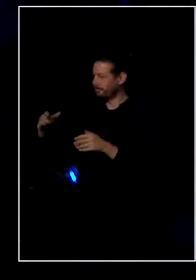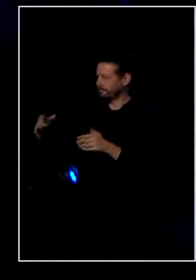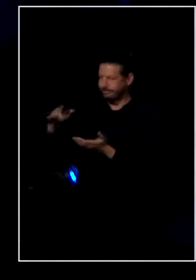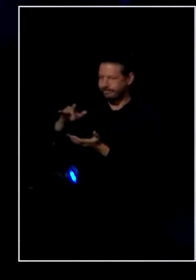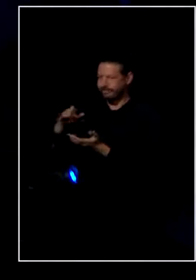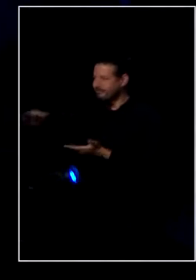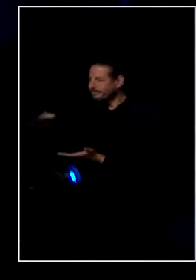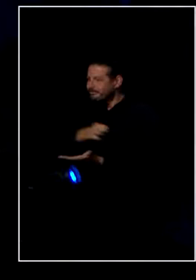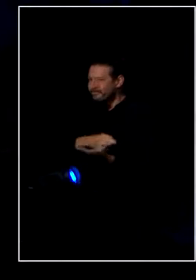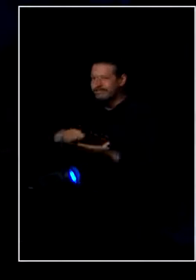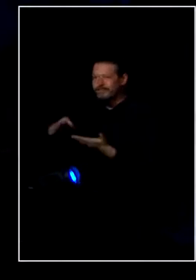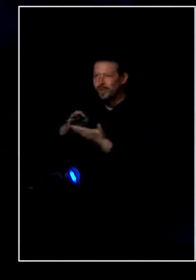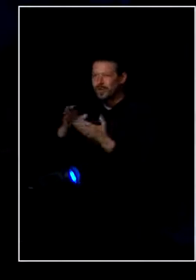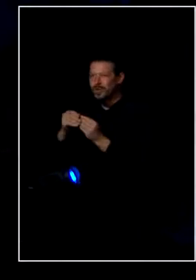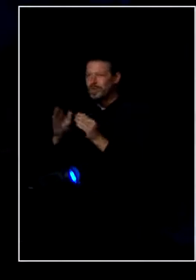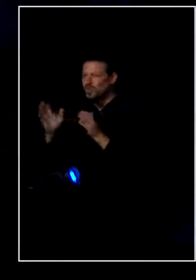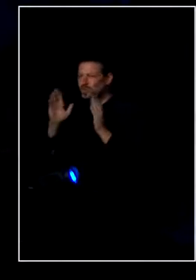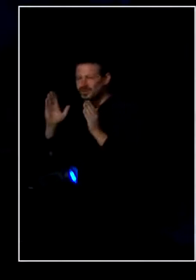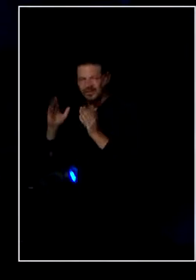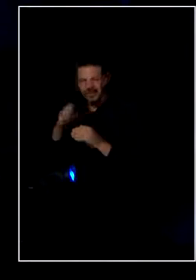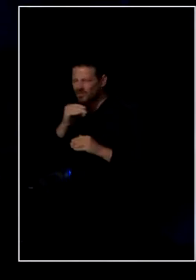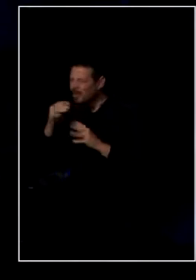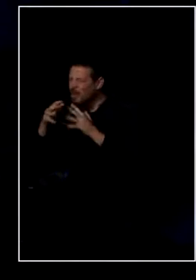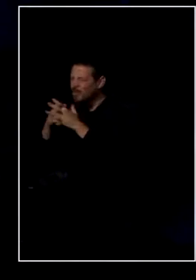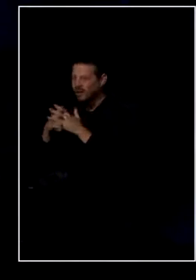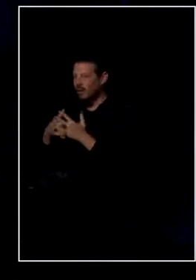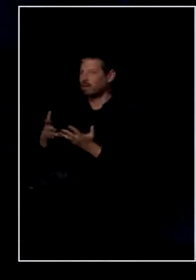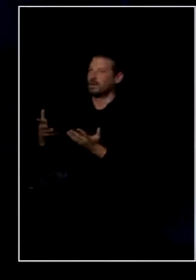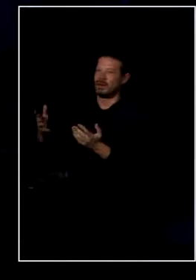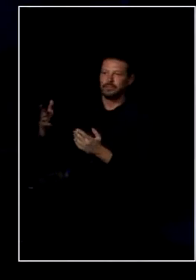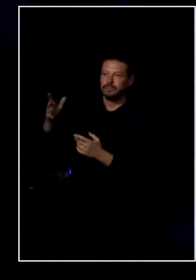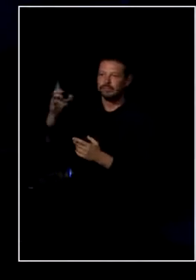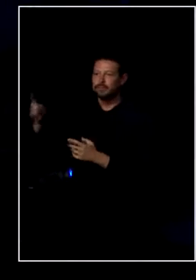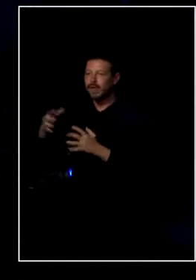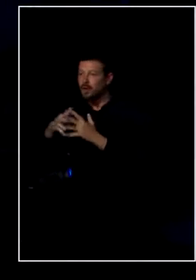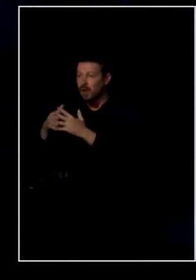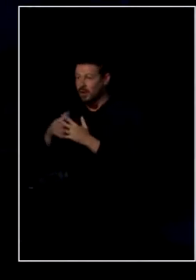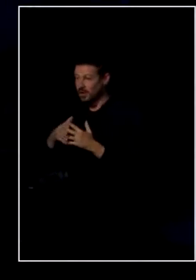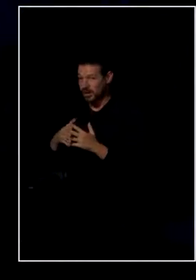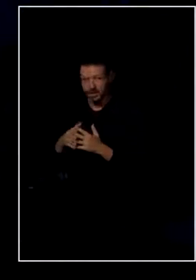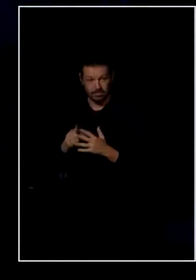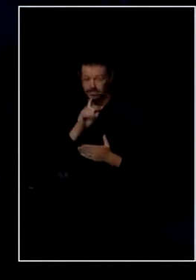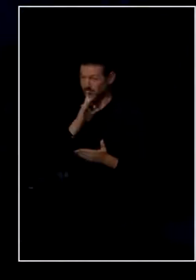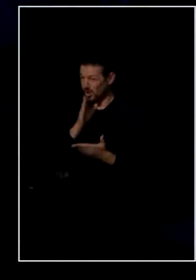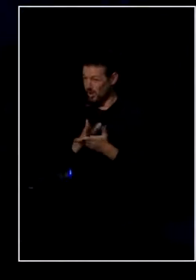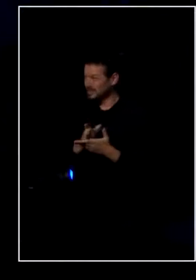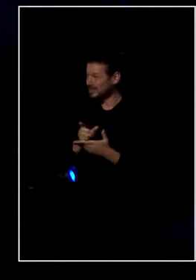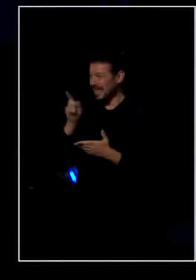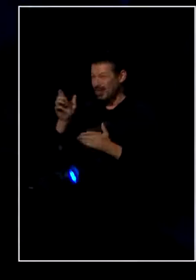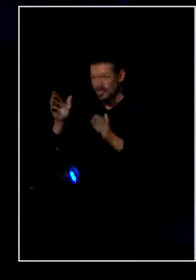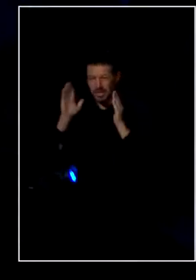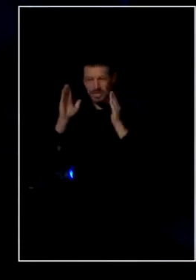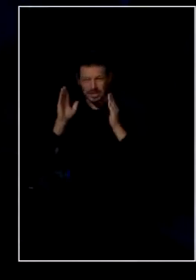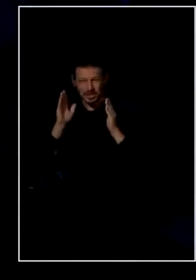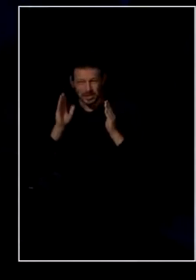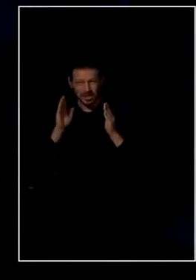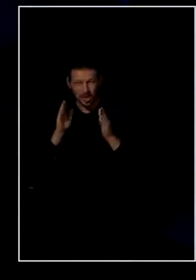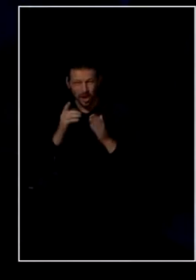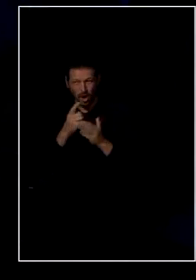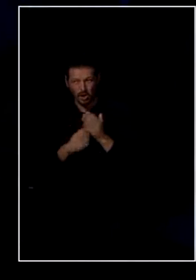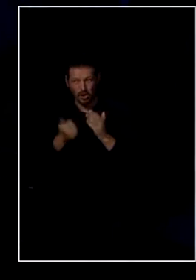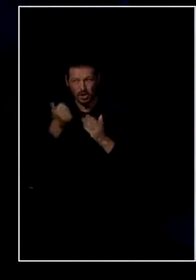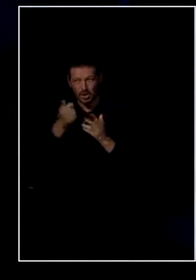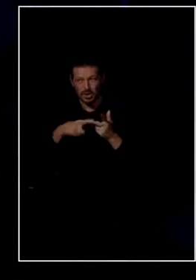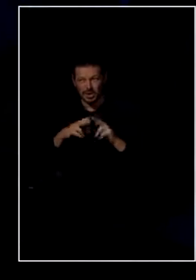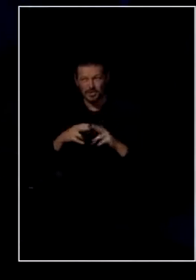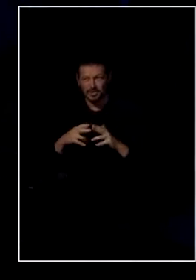this religion that is from America, of all places. And let's be fair, it's a religion that really only works if you're wealthy. I guess that's